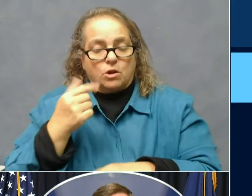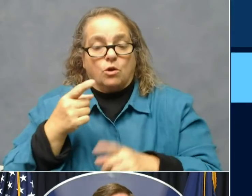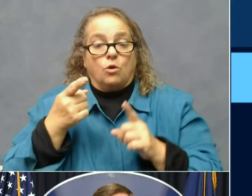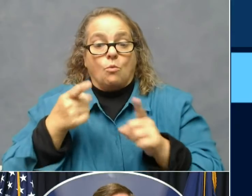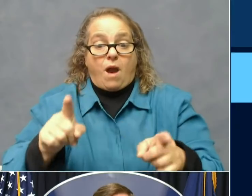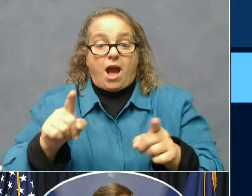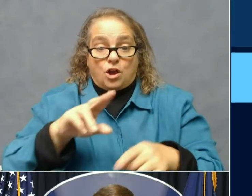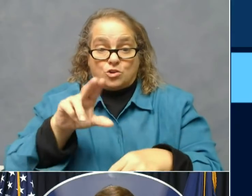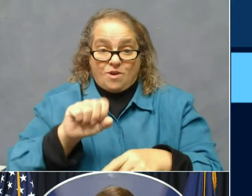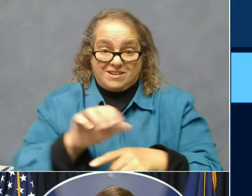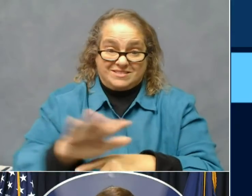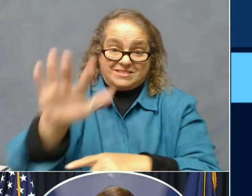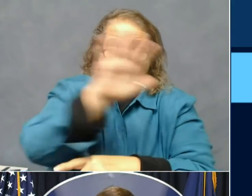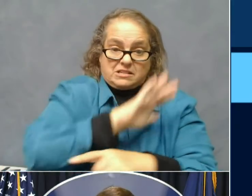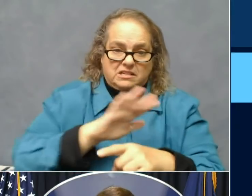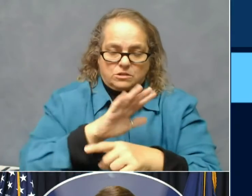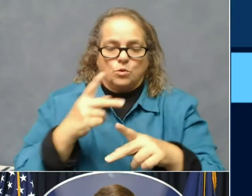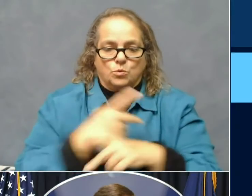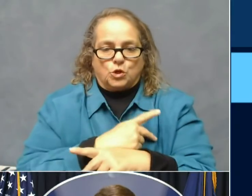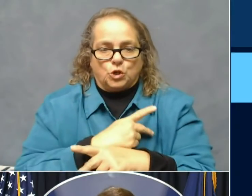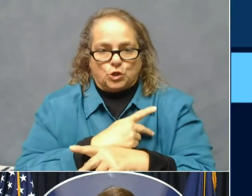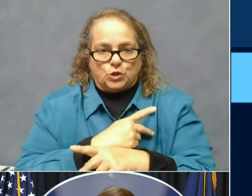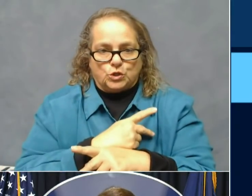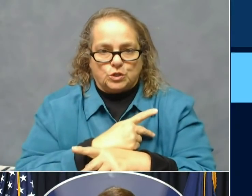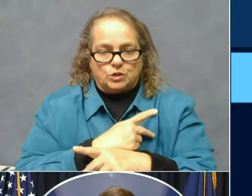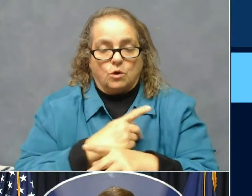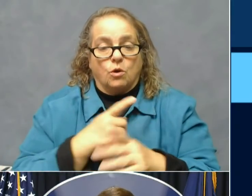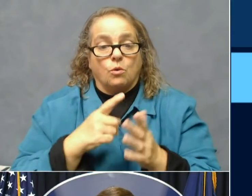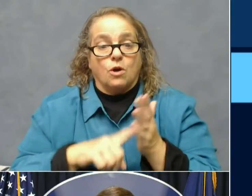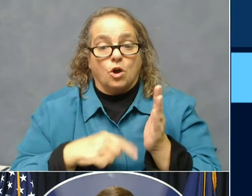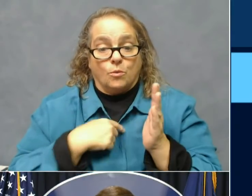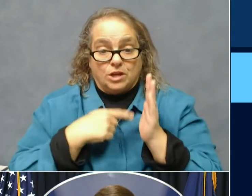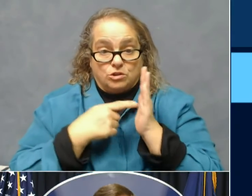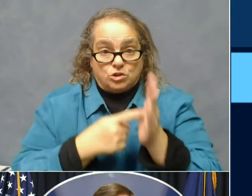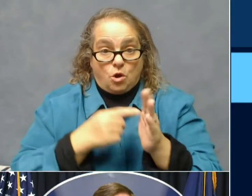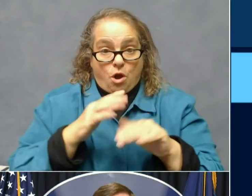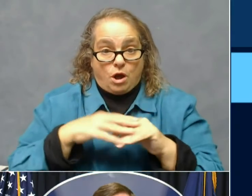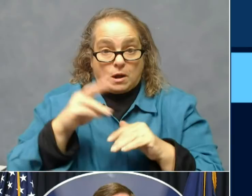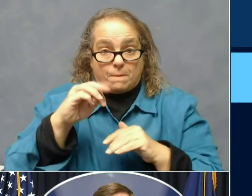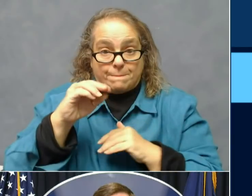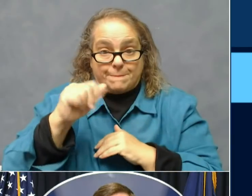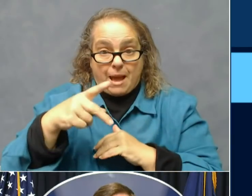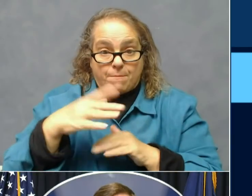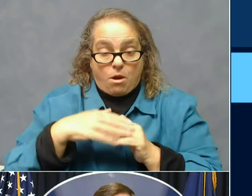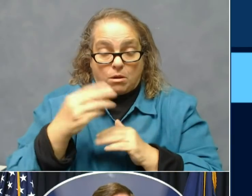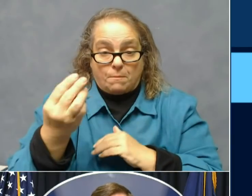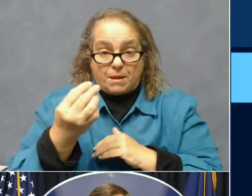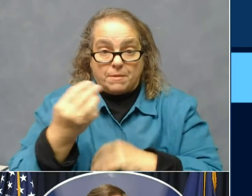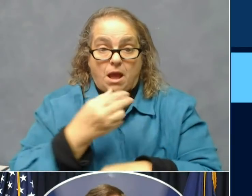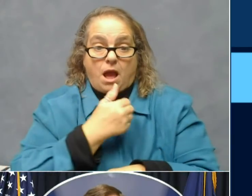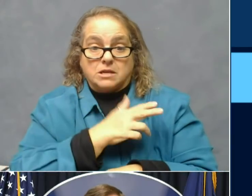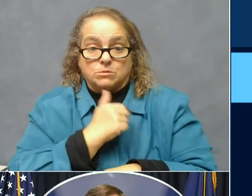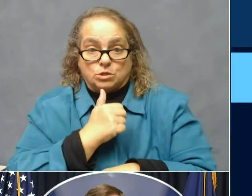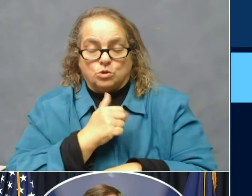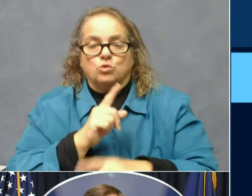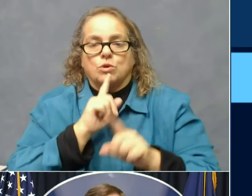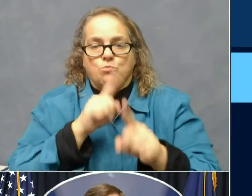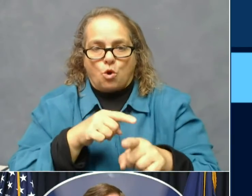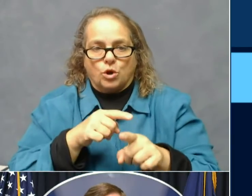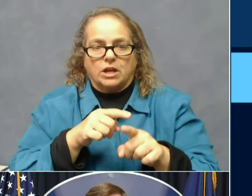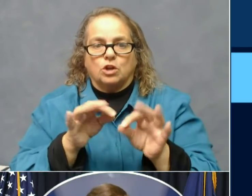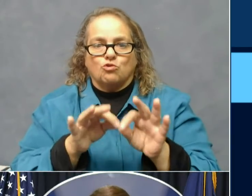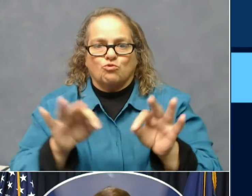the map just on Monday, that hospitals are reporting critical staffing shortages. We showed it more